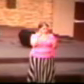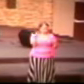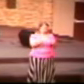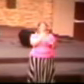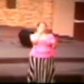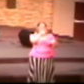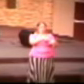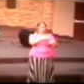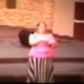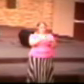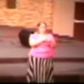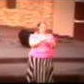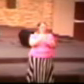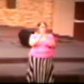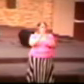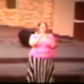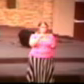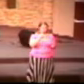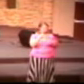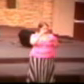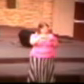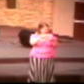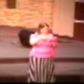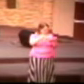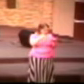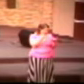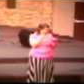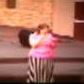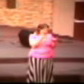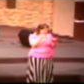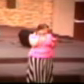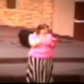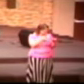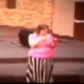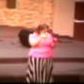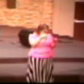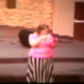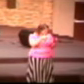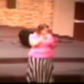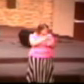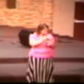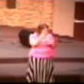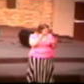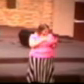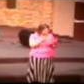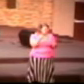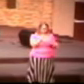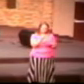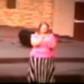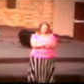first time with some seriousness when I was in high school. And I thought, this is what church looks like done right.